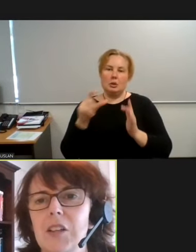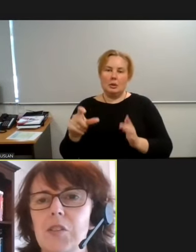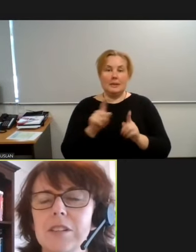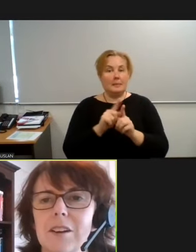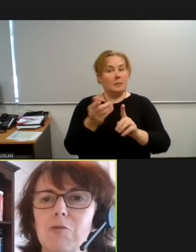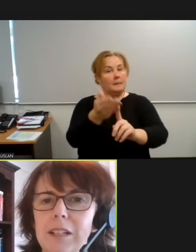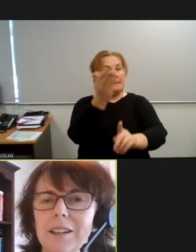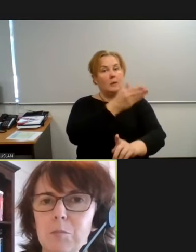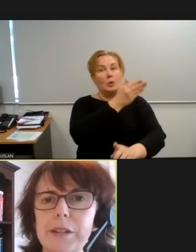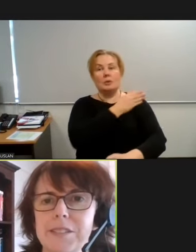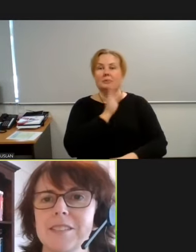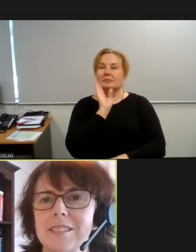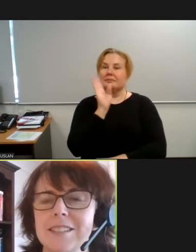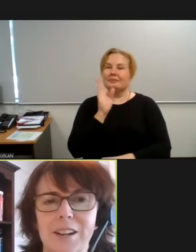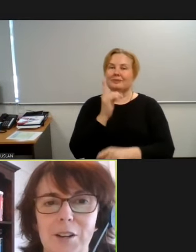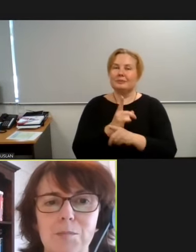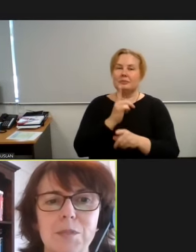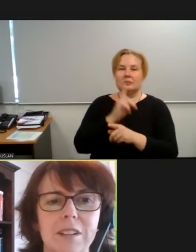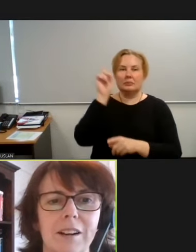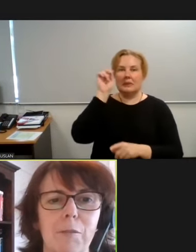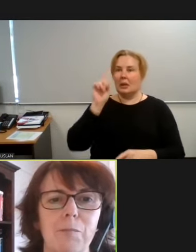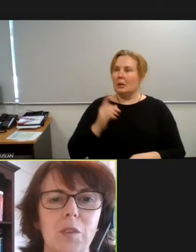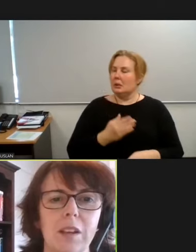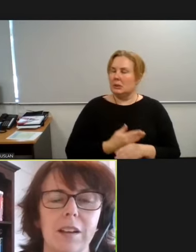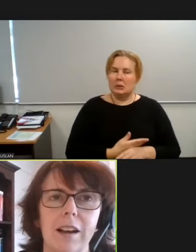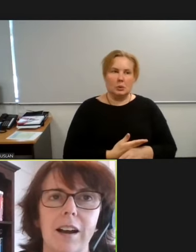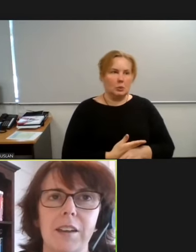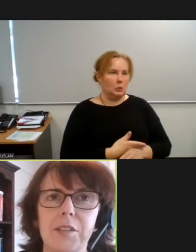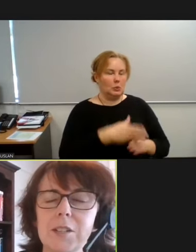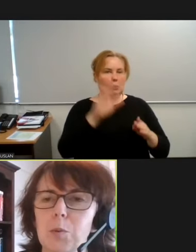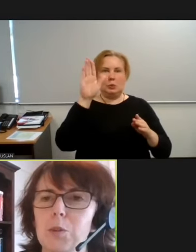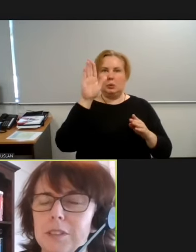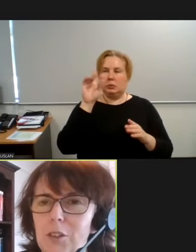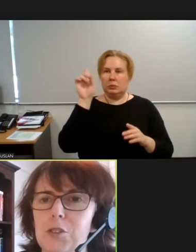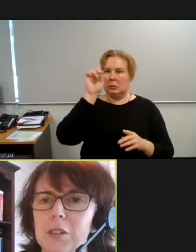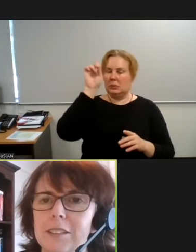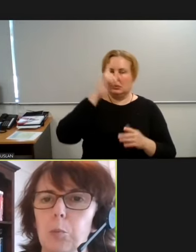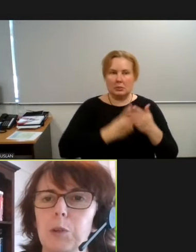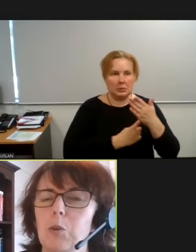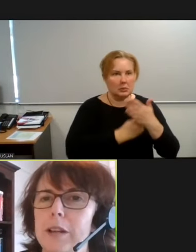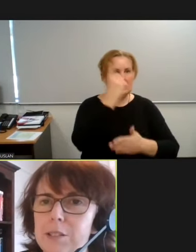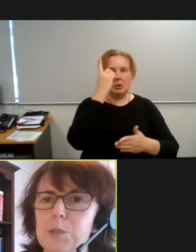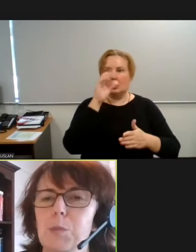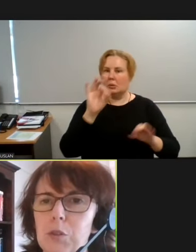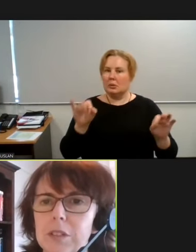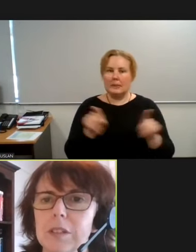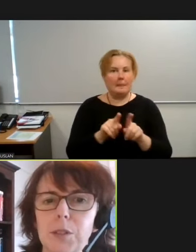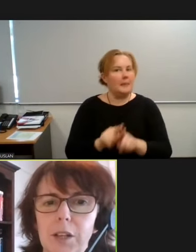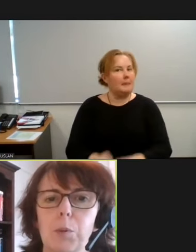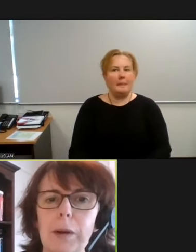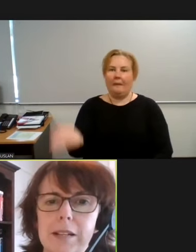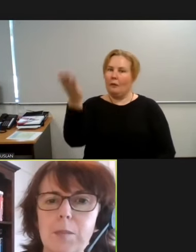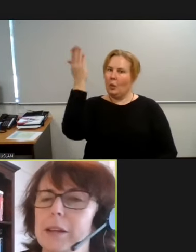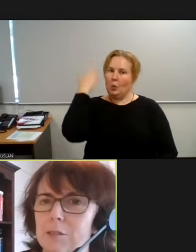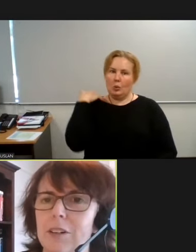said, these are really unprecedented times. And I think it's worth acknowledging that we're already responding to a global pandemic of